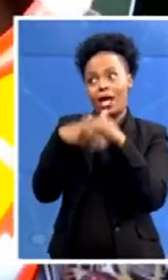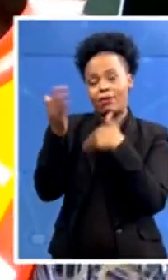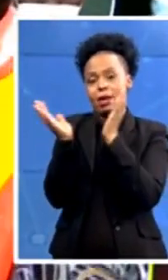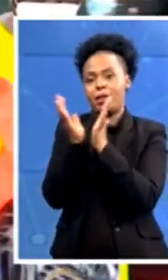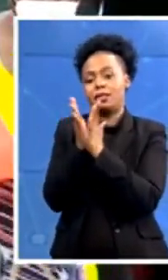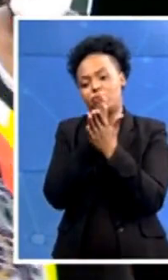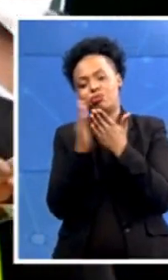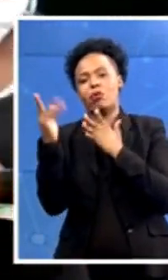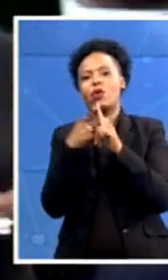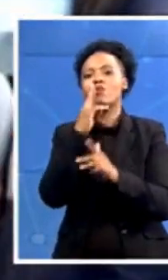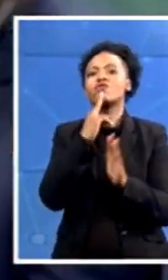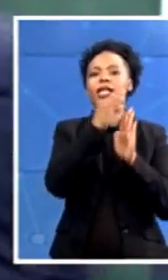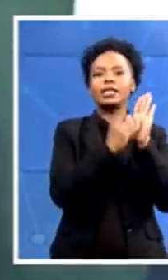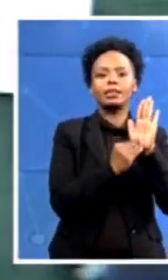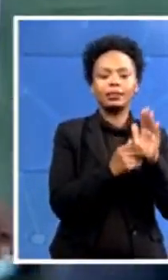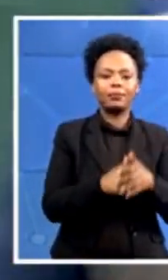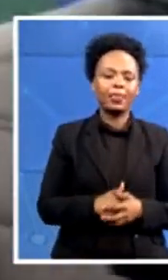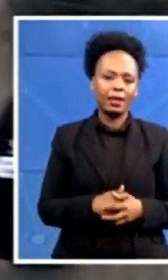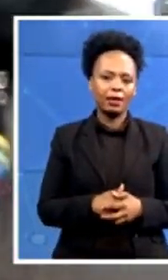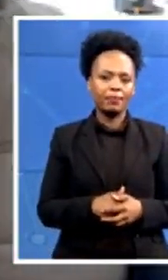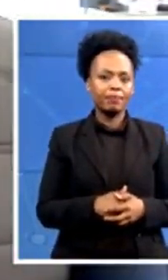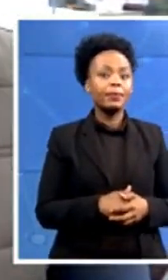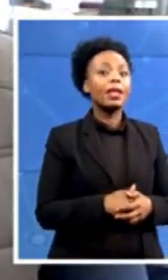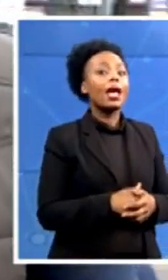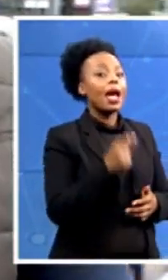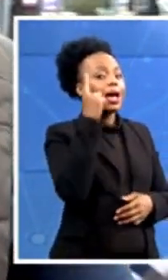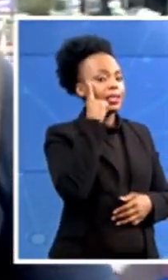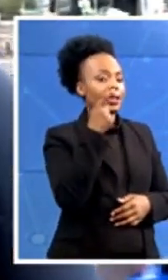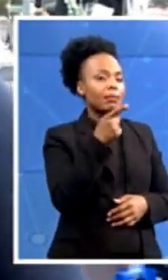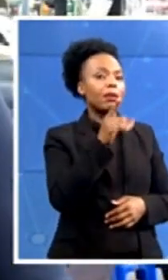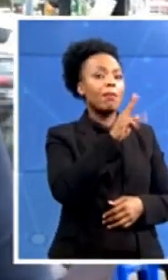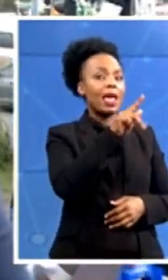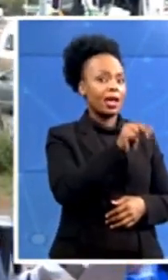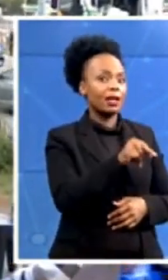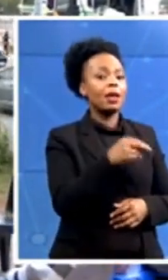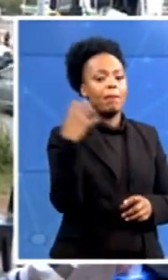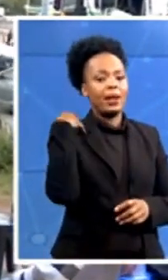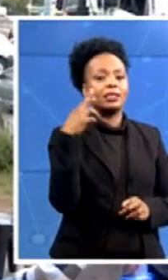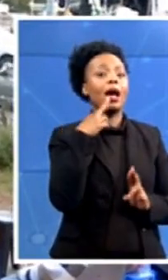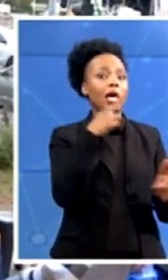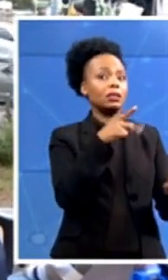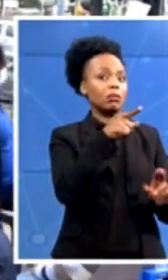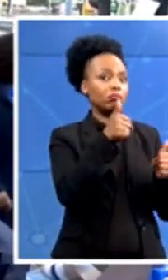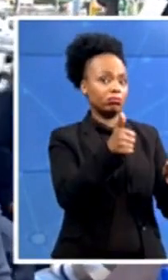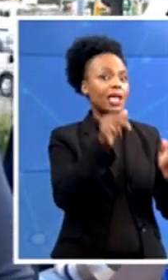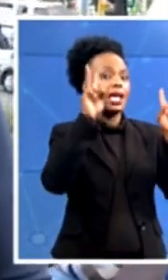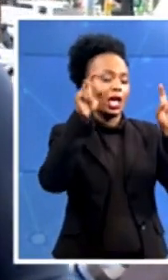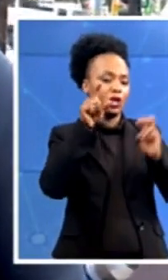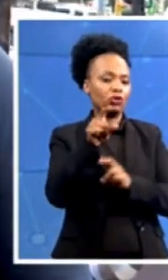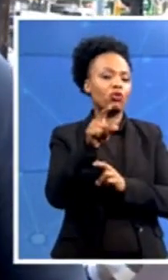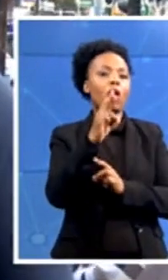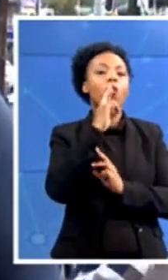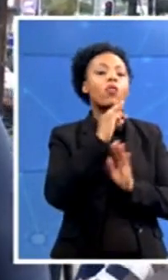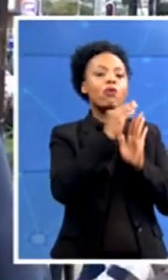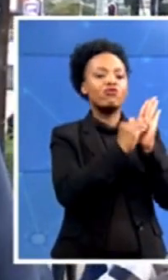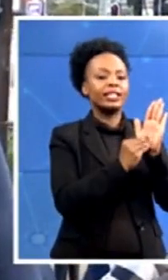I think Blaine, Minister answered that question when it comes to red list, that talks are still going on. They are also furnishing more